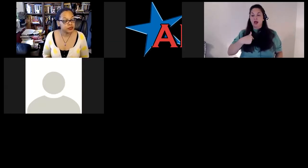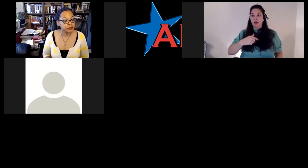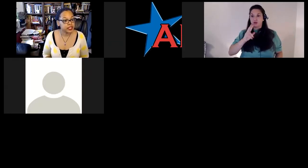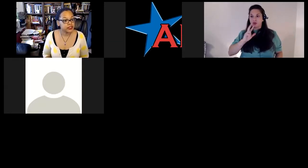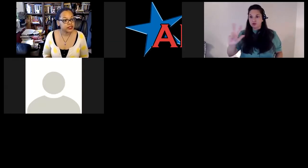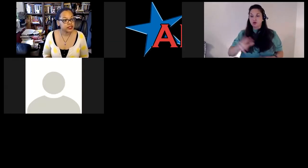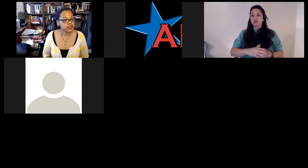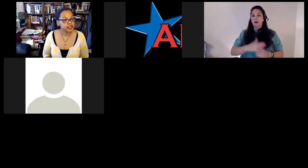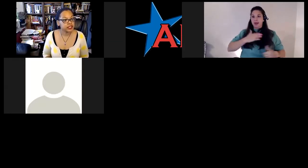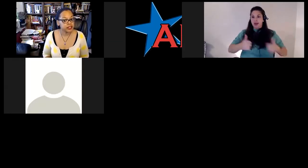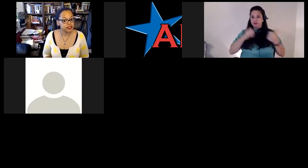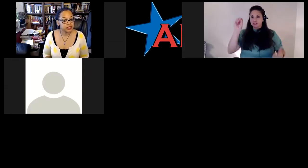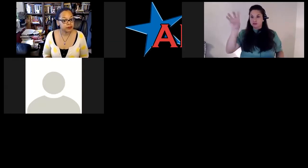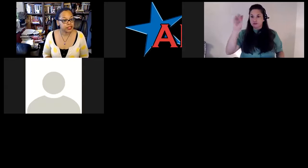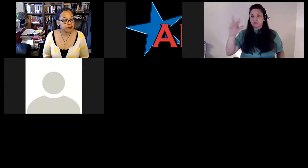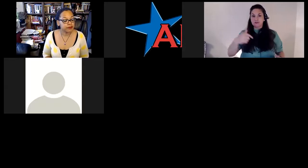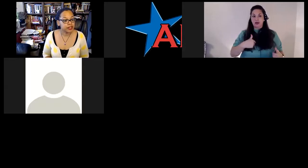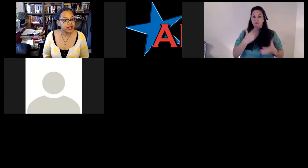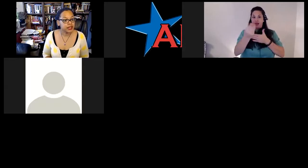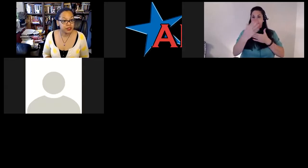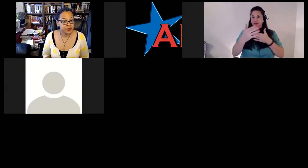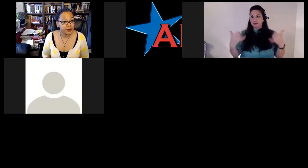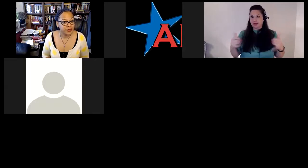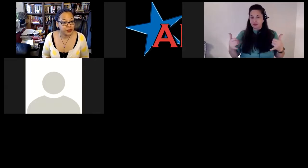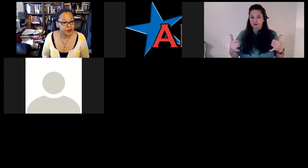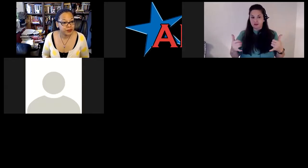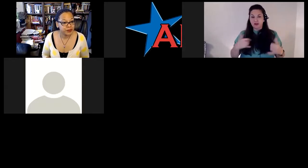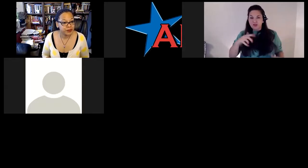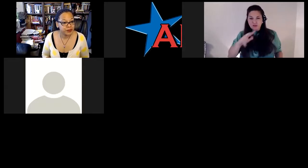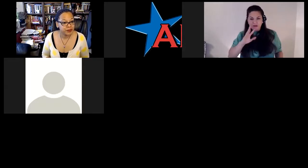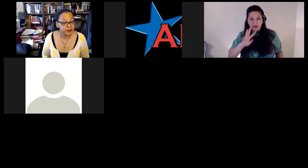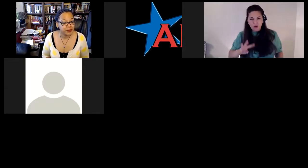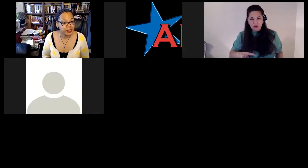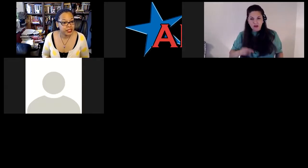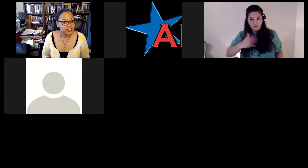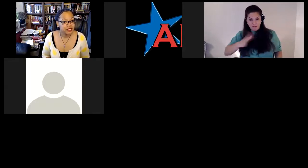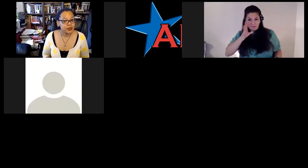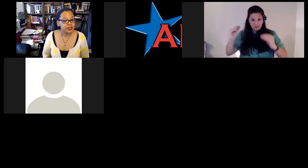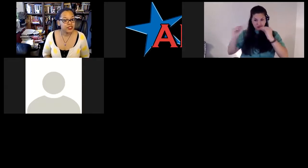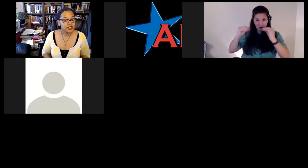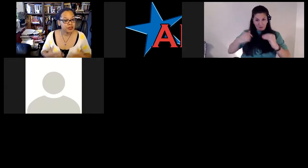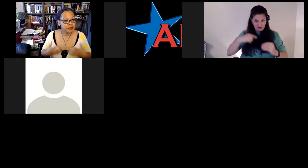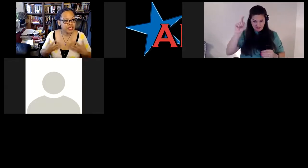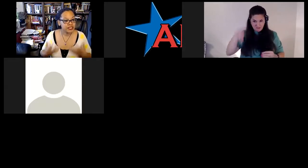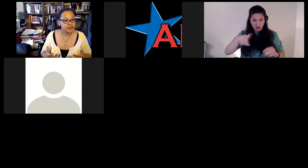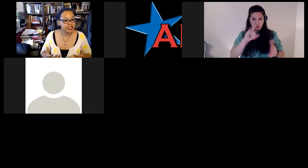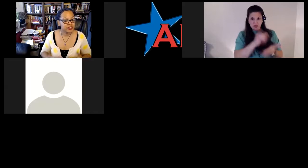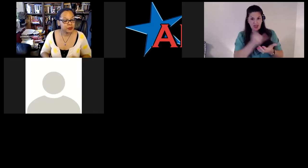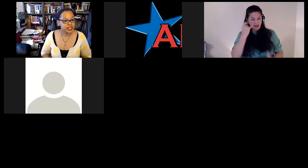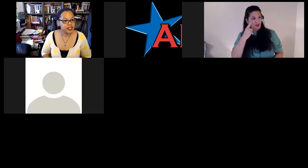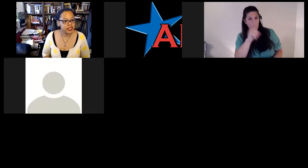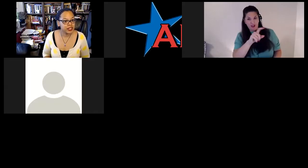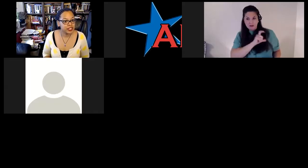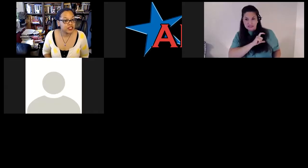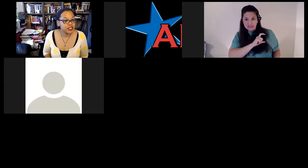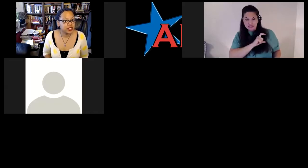this is where my address is, and I'm outside playing. I was 3 or 4 years old. So there's also a piece of this